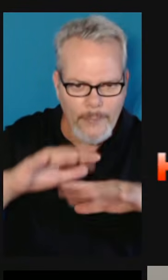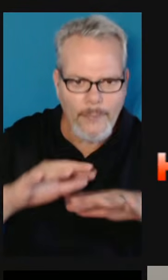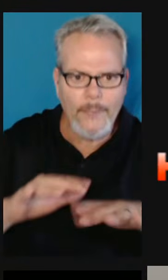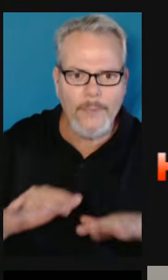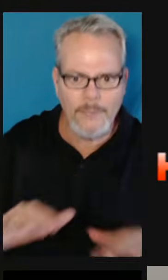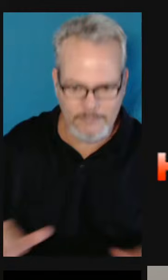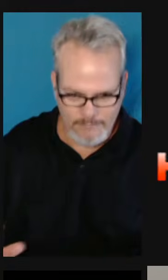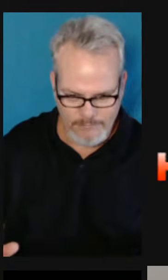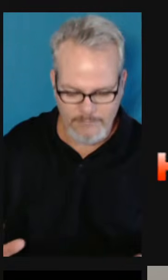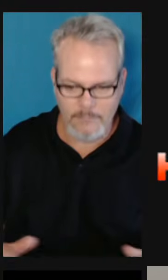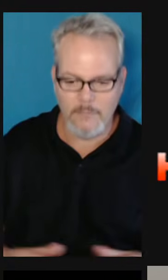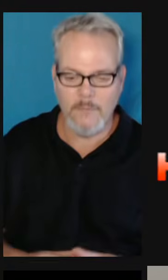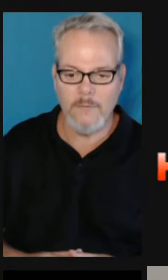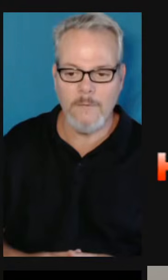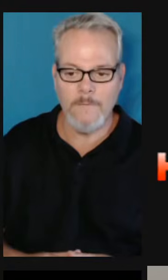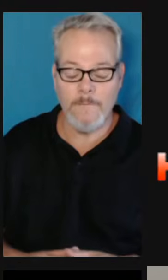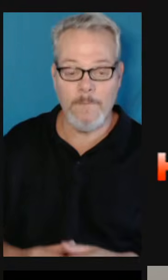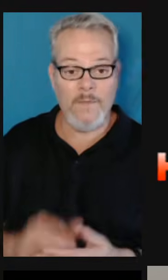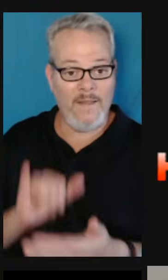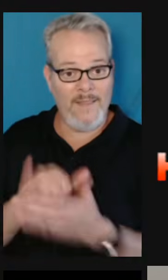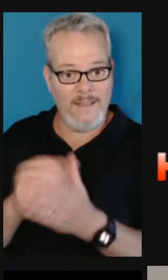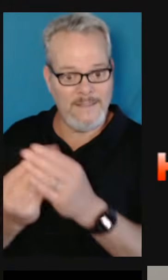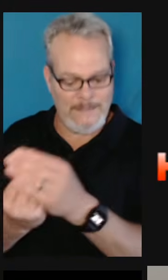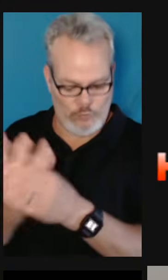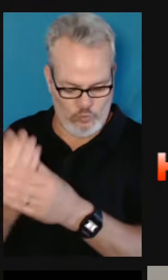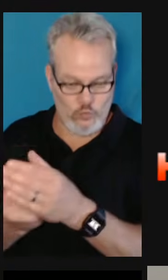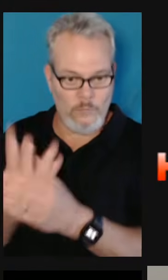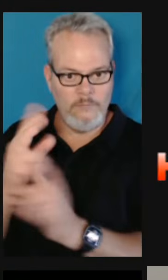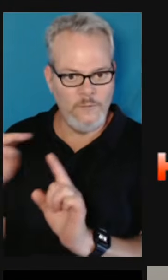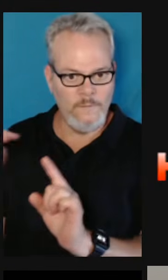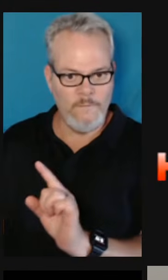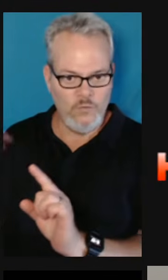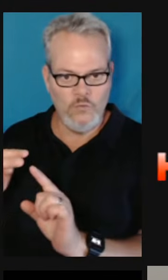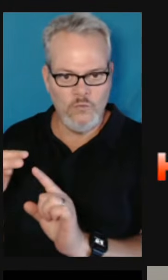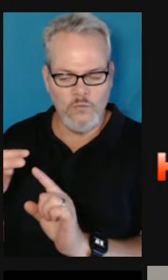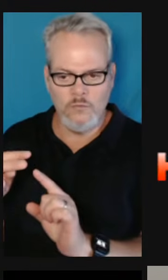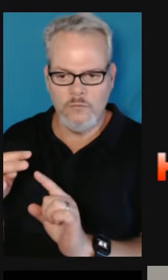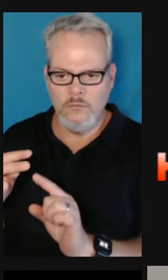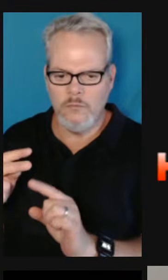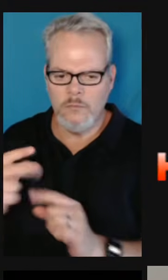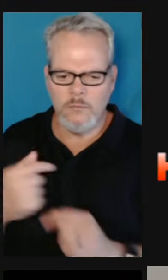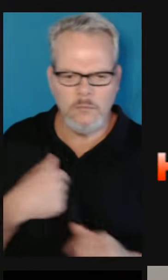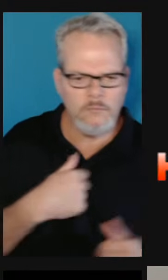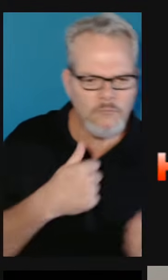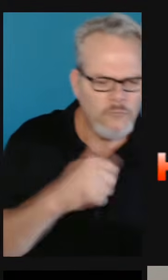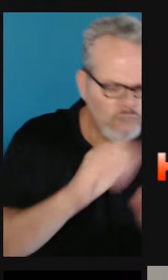So that's the eruption view. And let's see, do I have the